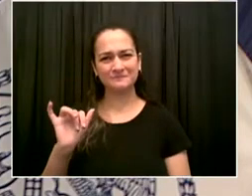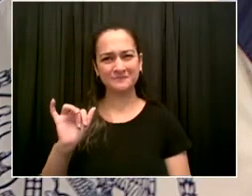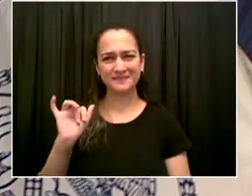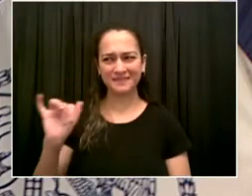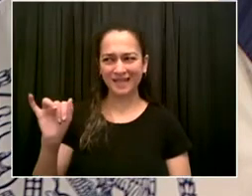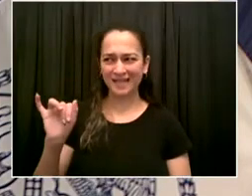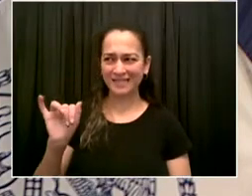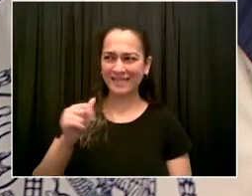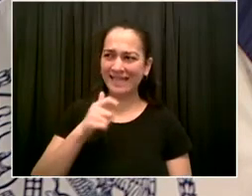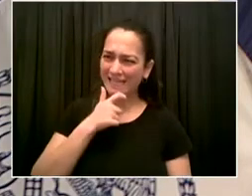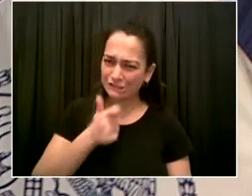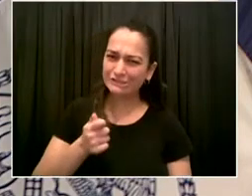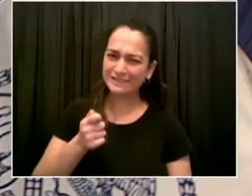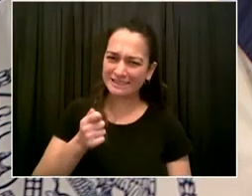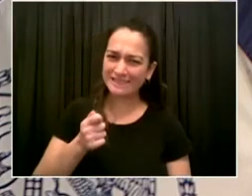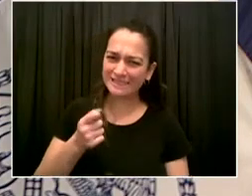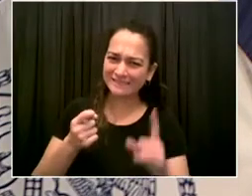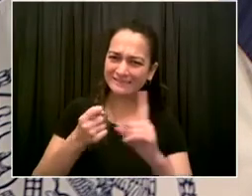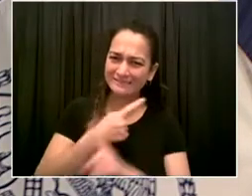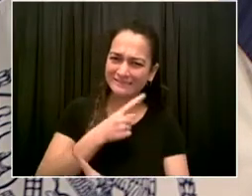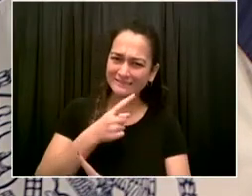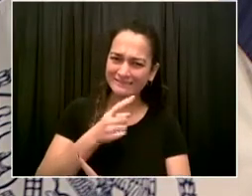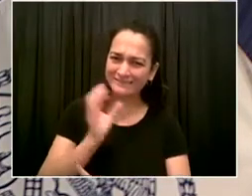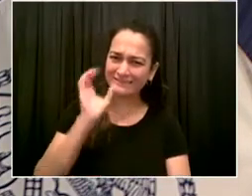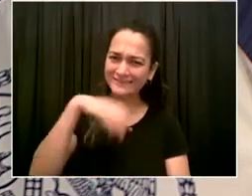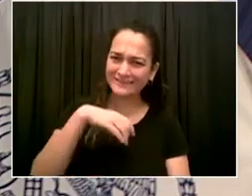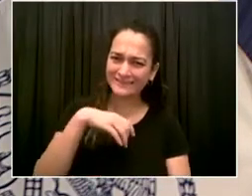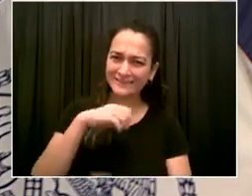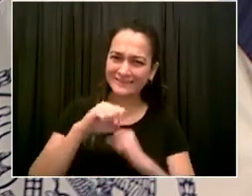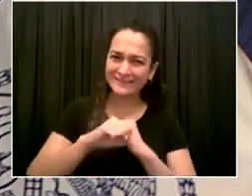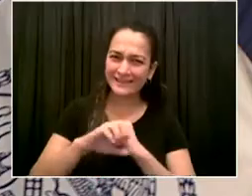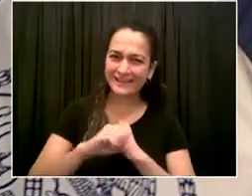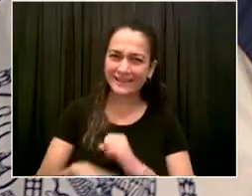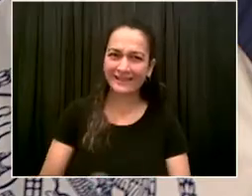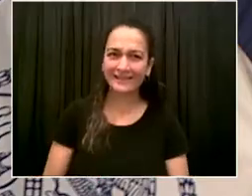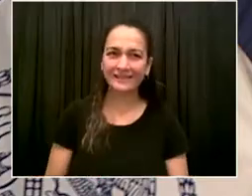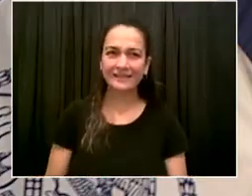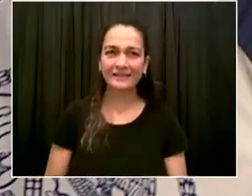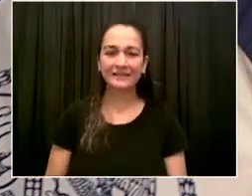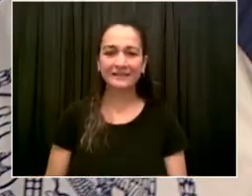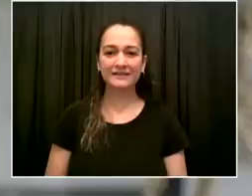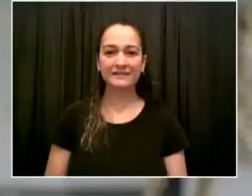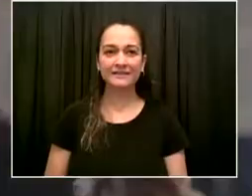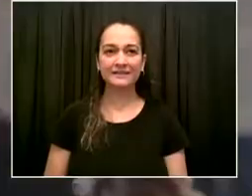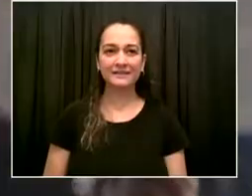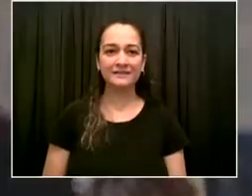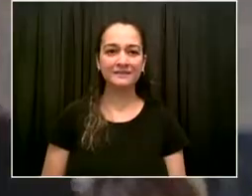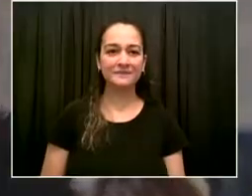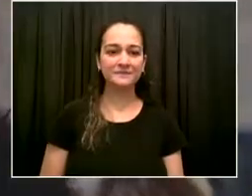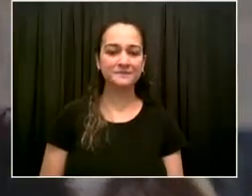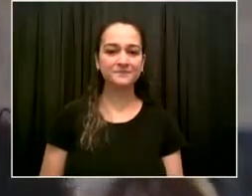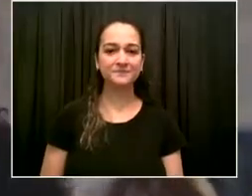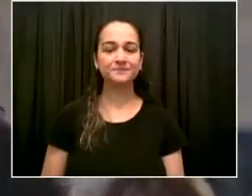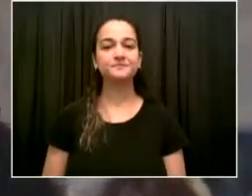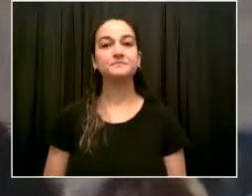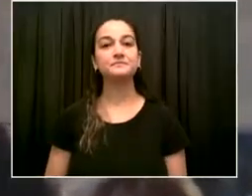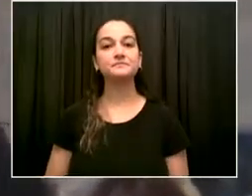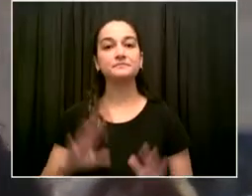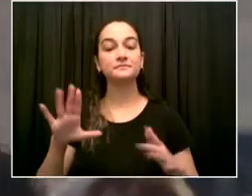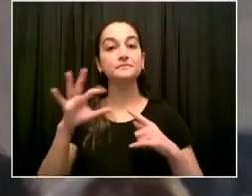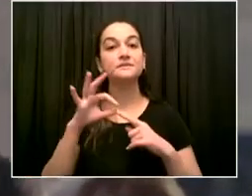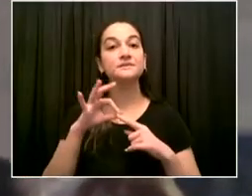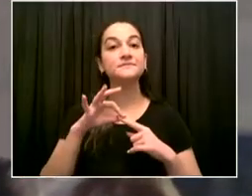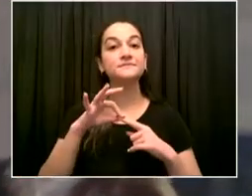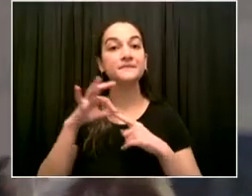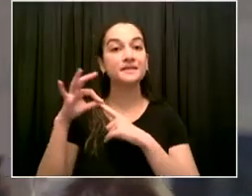These guys are mischievous. You always do your best to keep your child safe, especially during the pandemic. If your child is at least 12 years old, getting